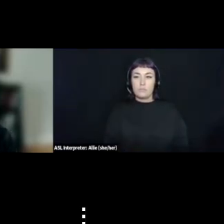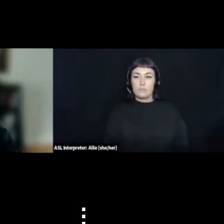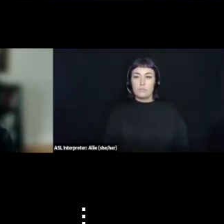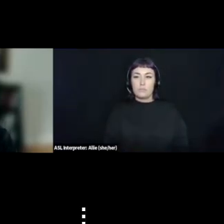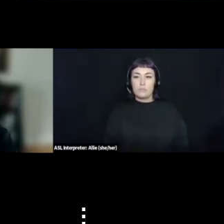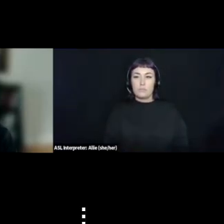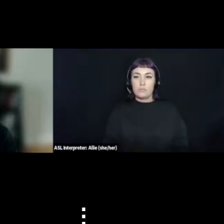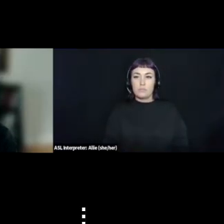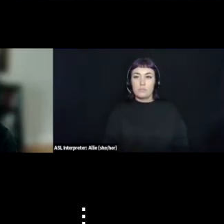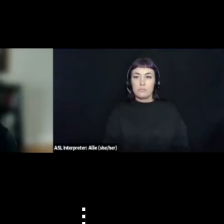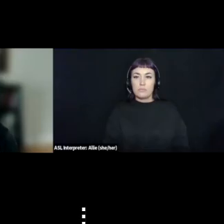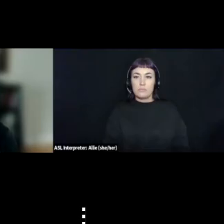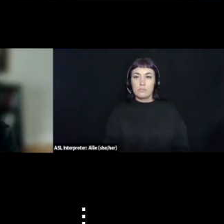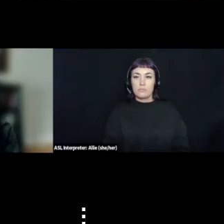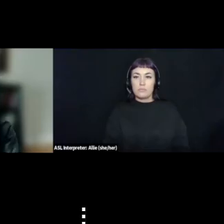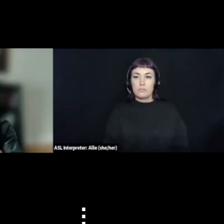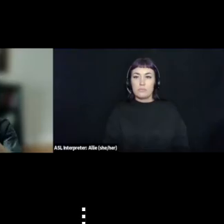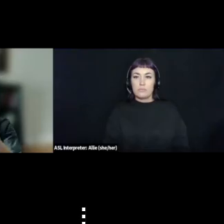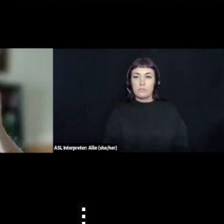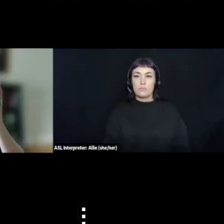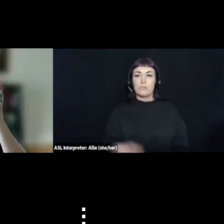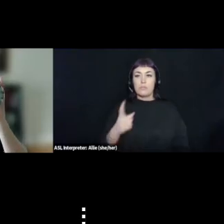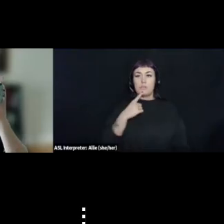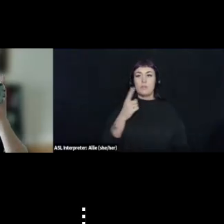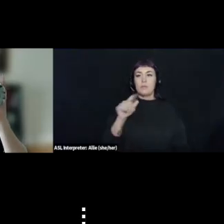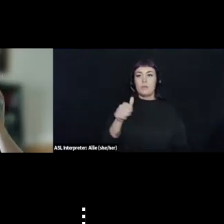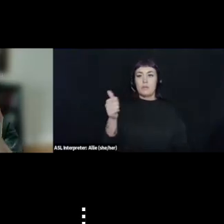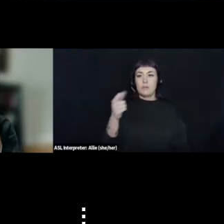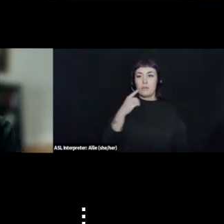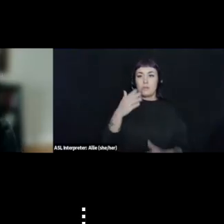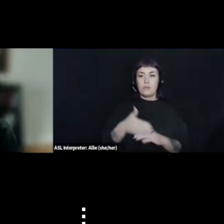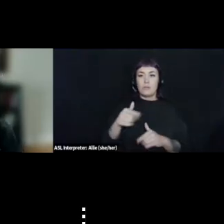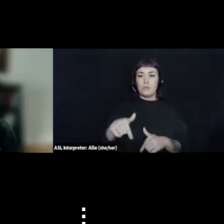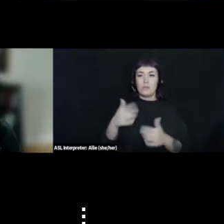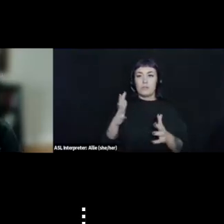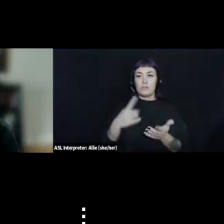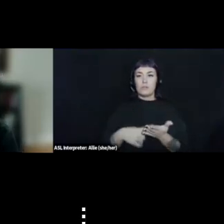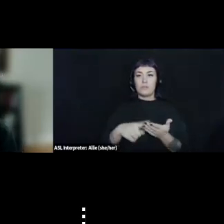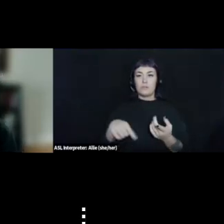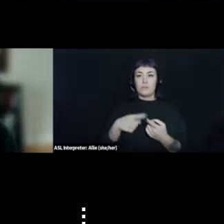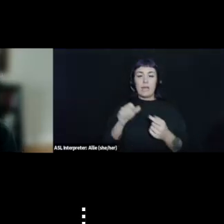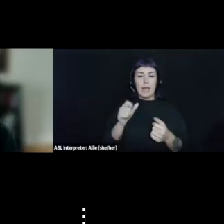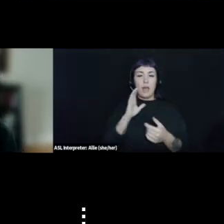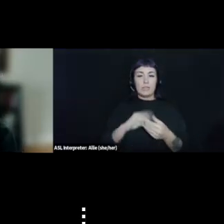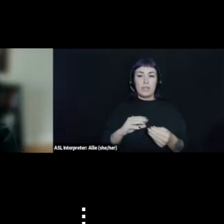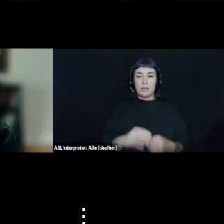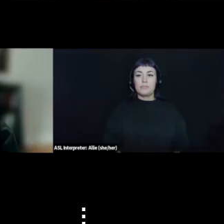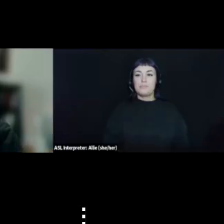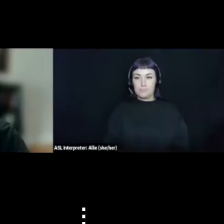This is something like I have something to say about something else. So after they're done talking about, can I say it?